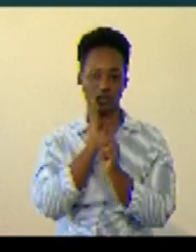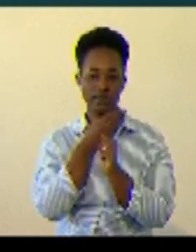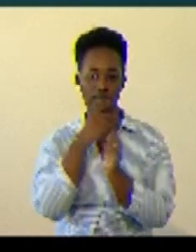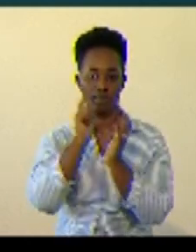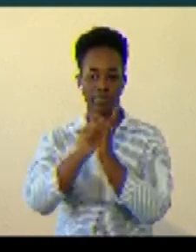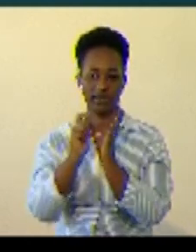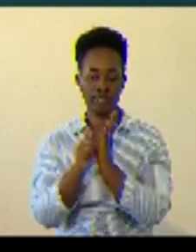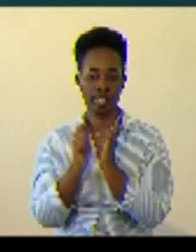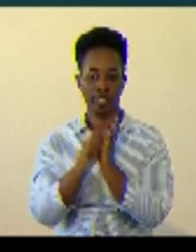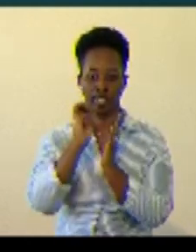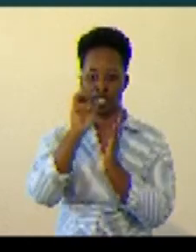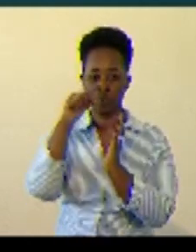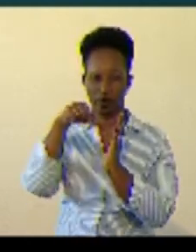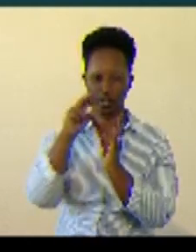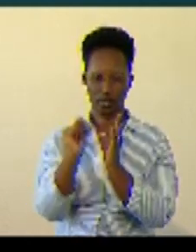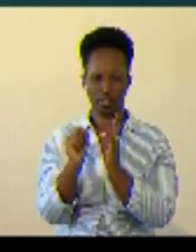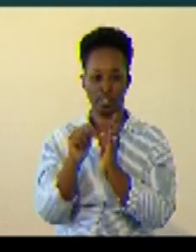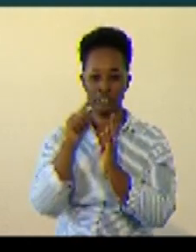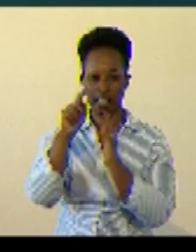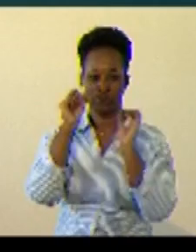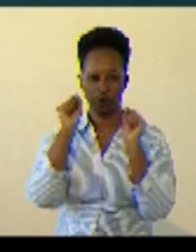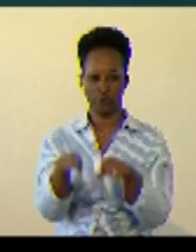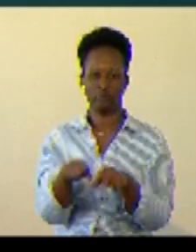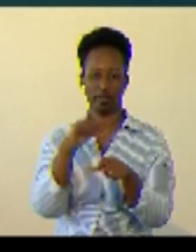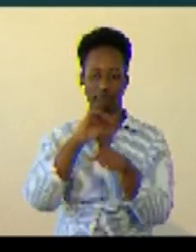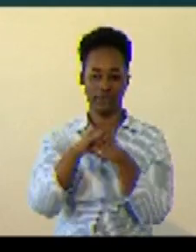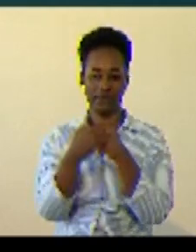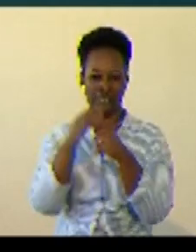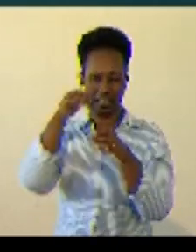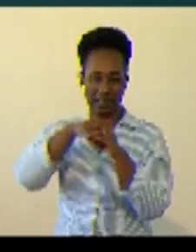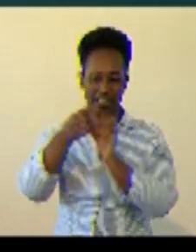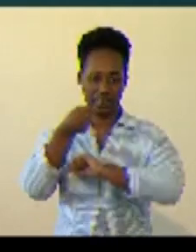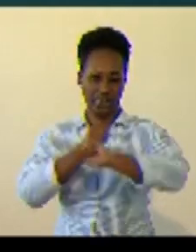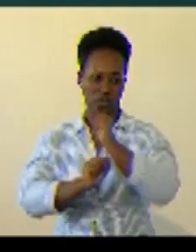and state 2 observations that could be made during the reaction.